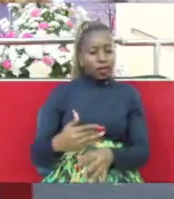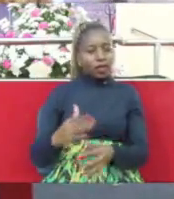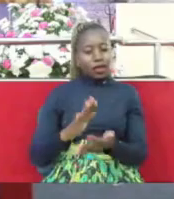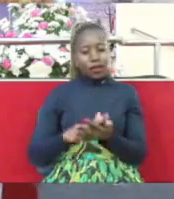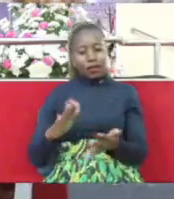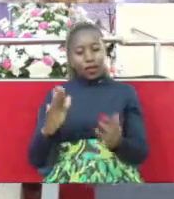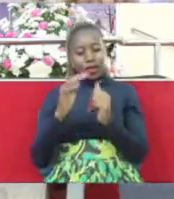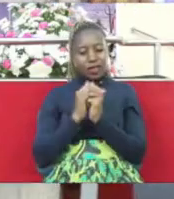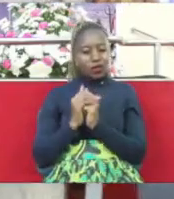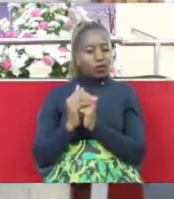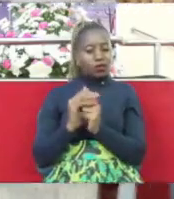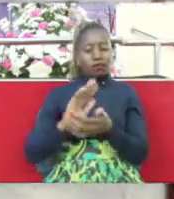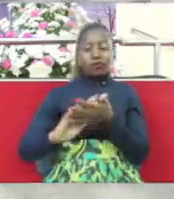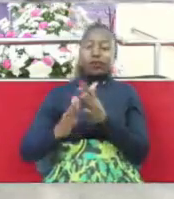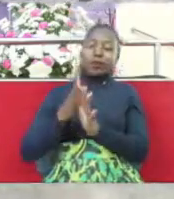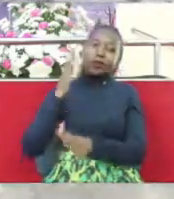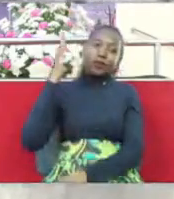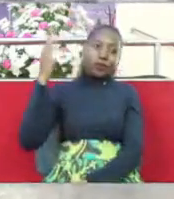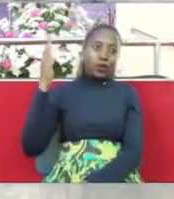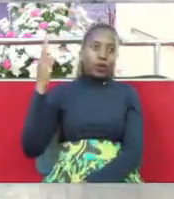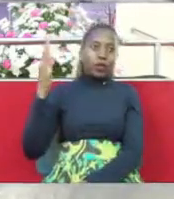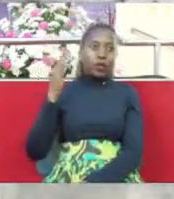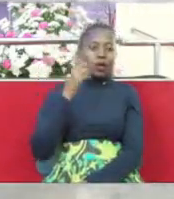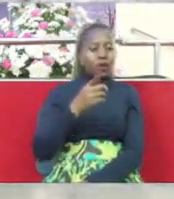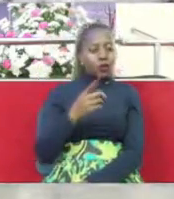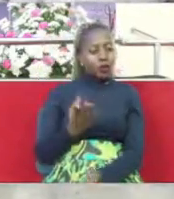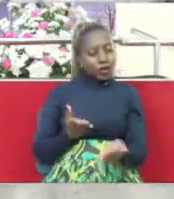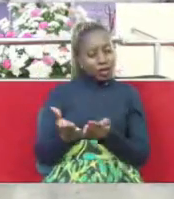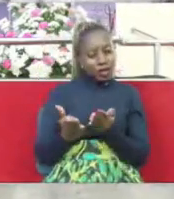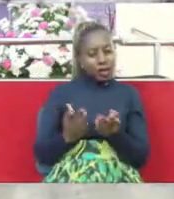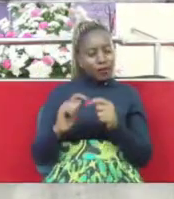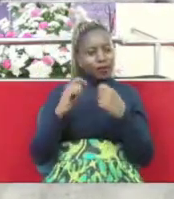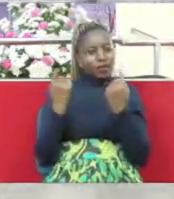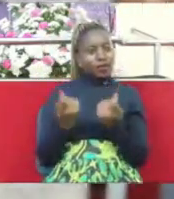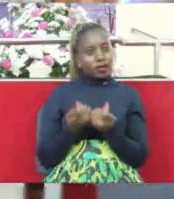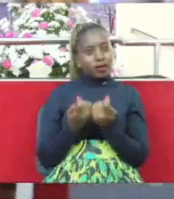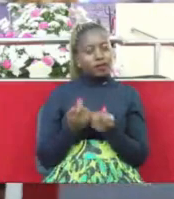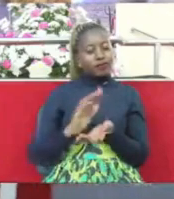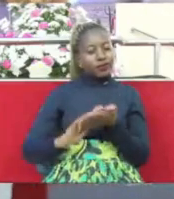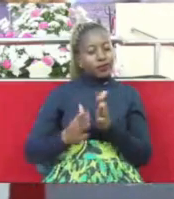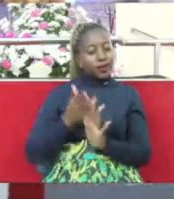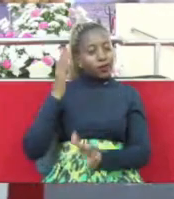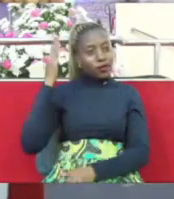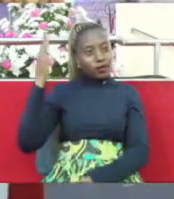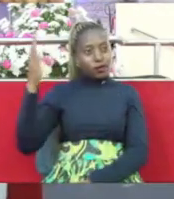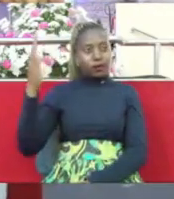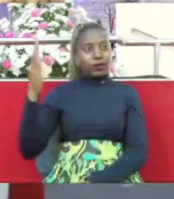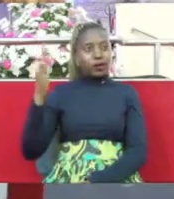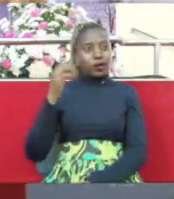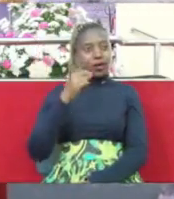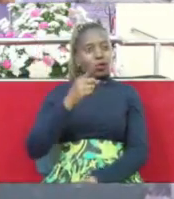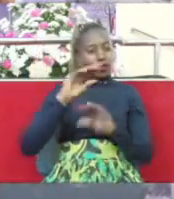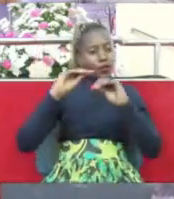na ibada. Minus me. Lakini you have been in the ministry team. Katika kundi la huduma. Minus me. Pasi nami. You have been teaching